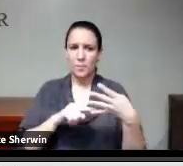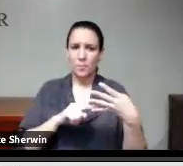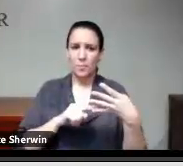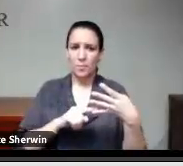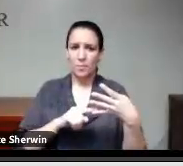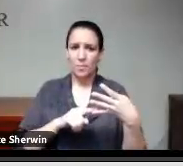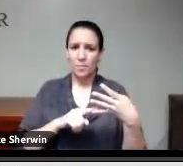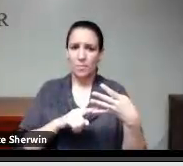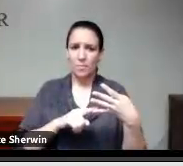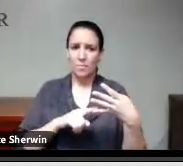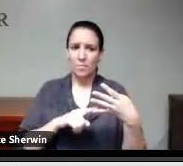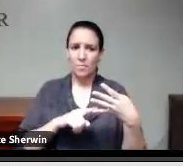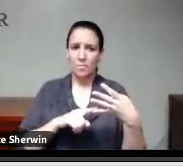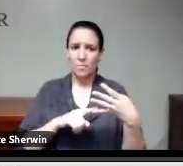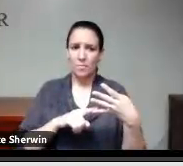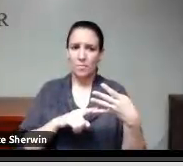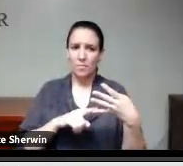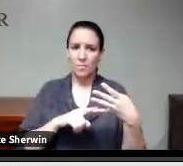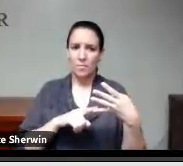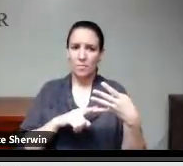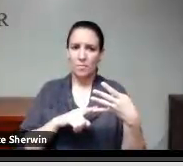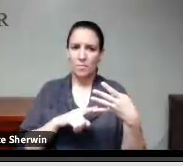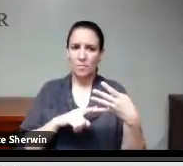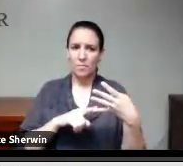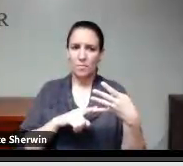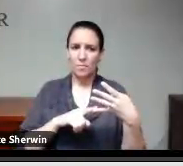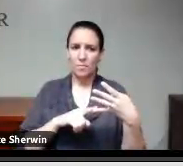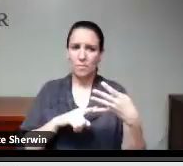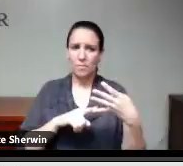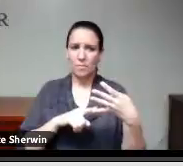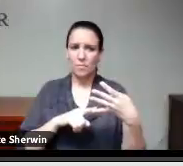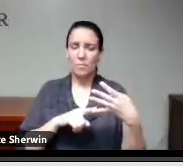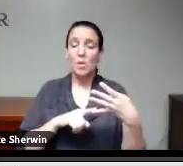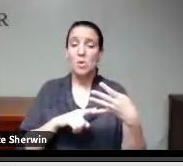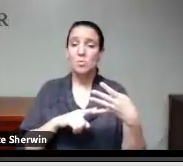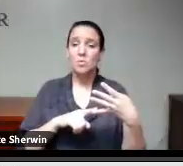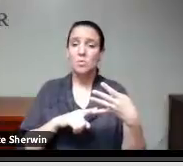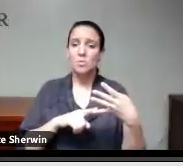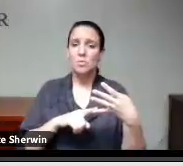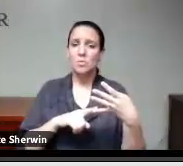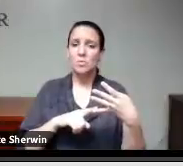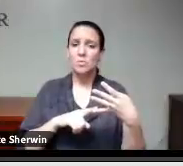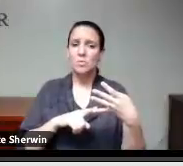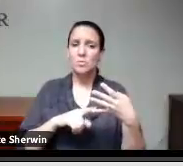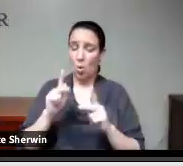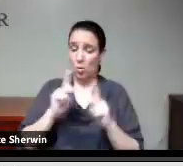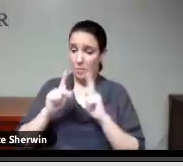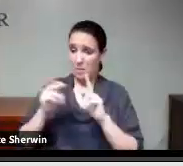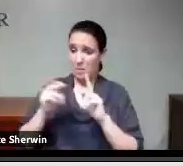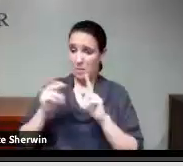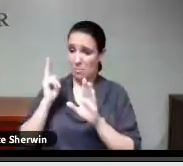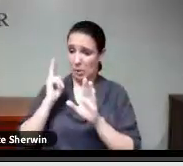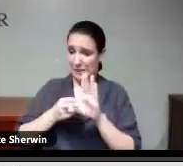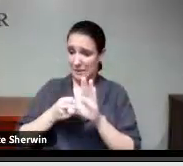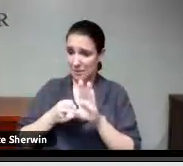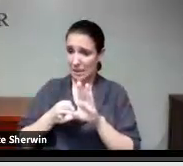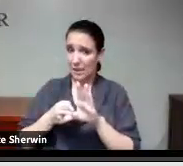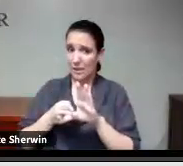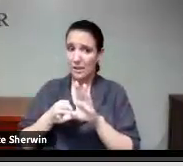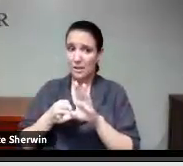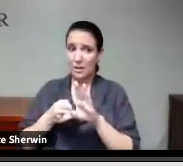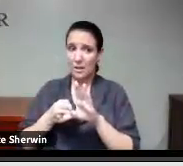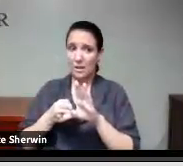they are using the values, knowledge, and skills learned in the course on the job? And I would even go ahead and add on